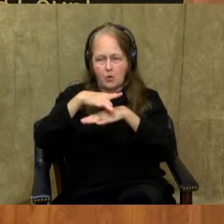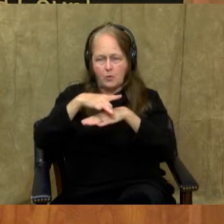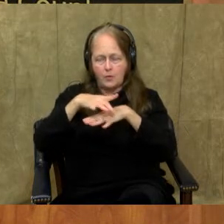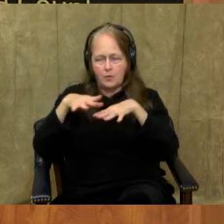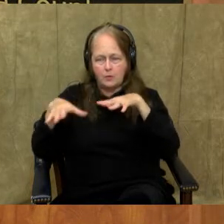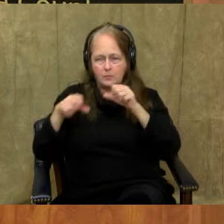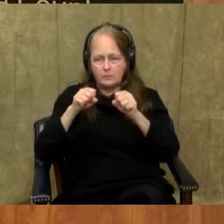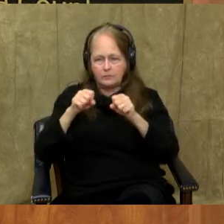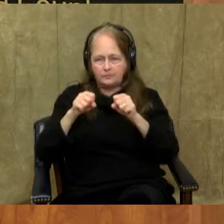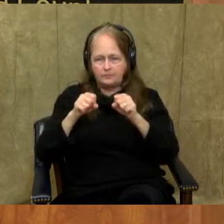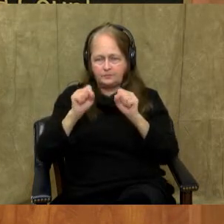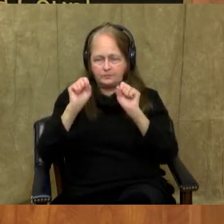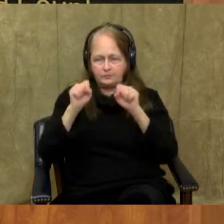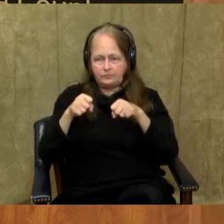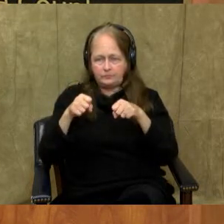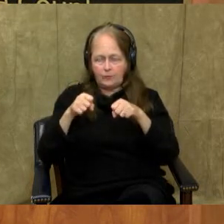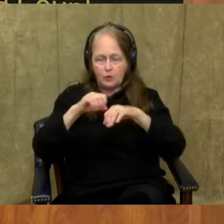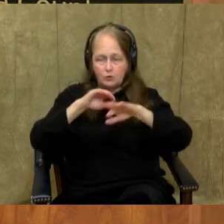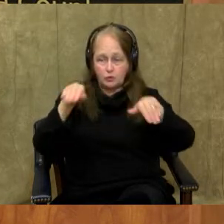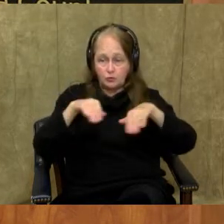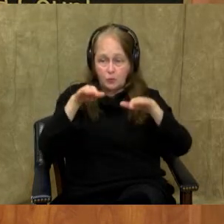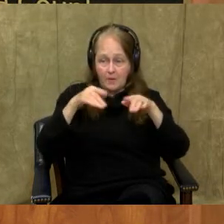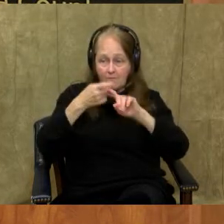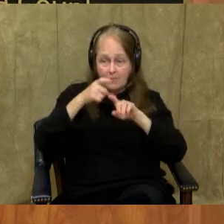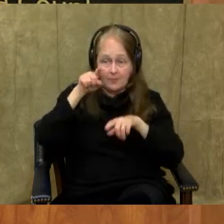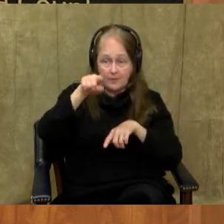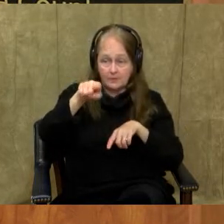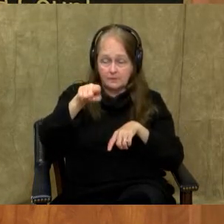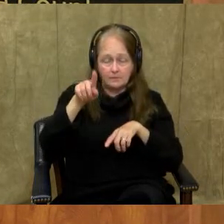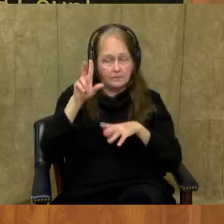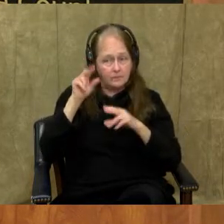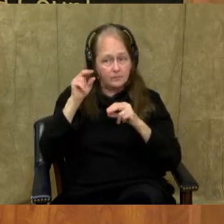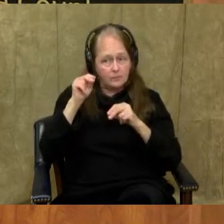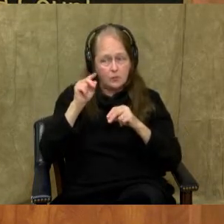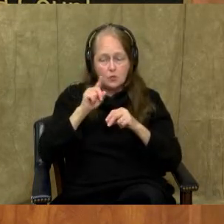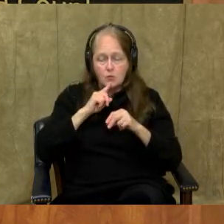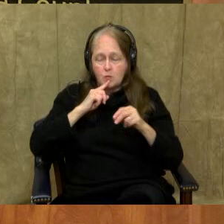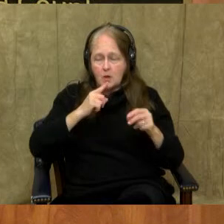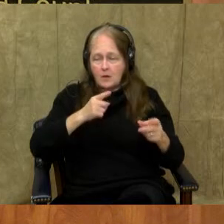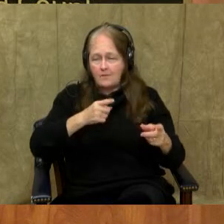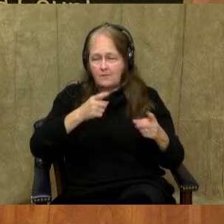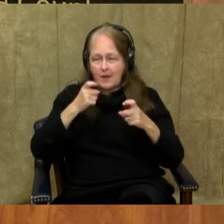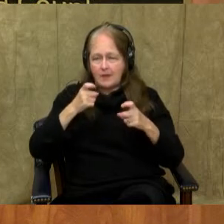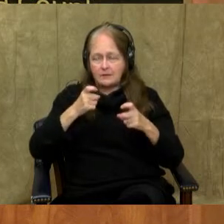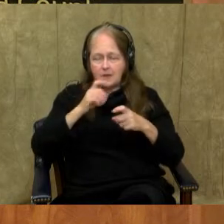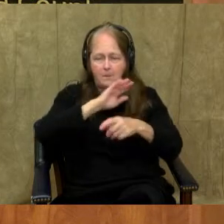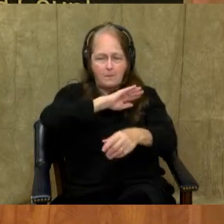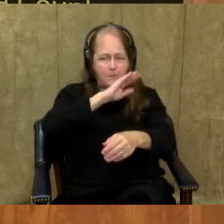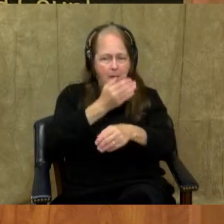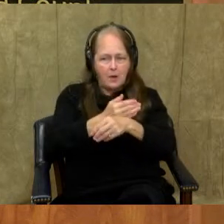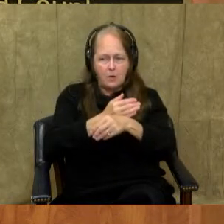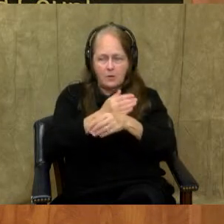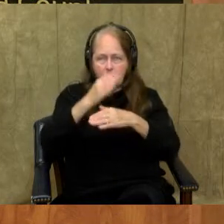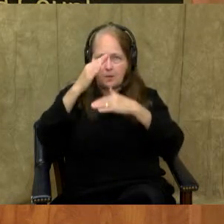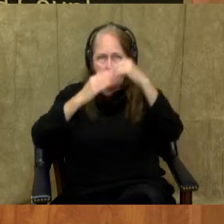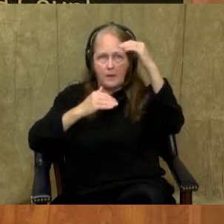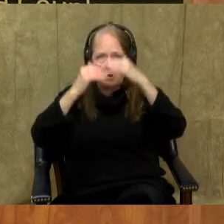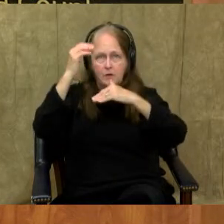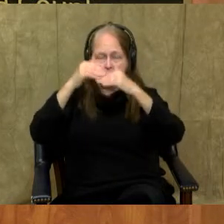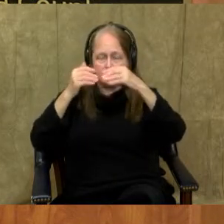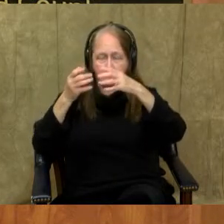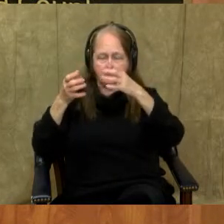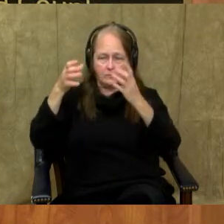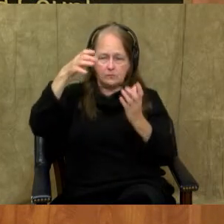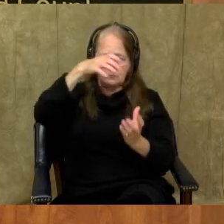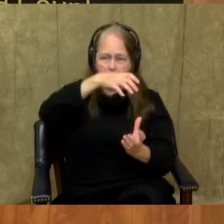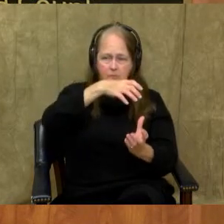students will ask me, well, can't you just swim away from a tsunami? No, it's going to be so powerful that it's going to knock down buildings. It's going to